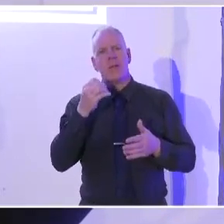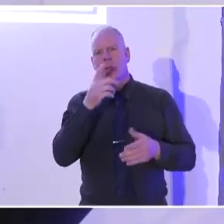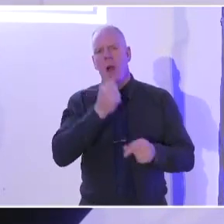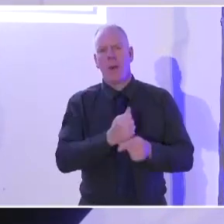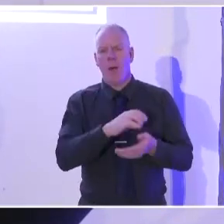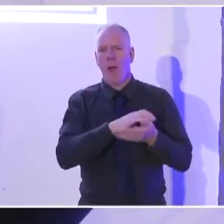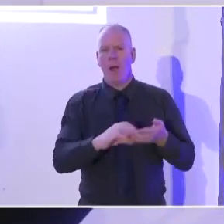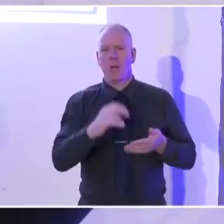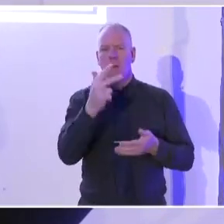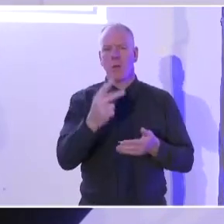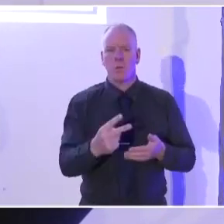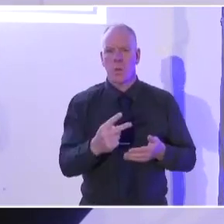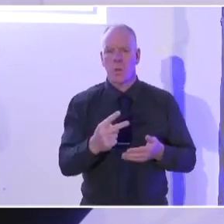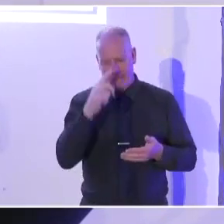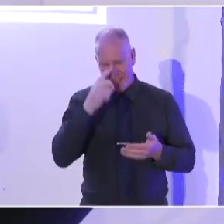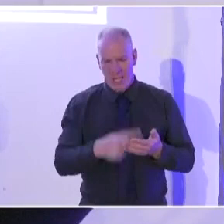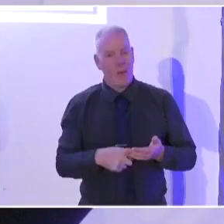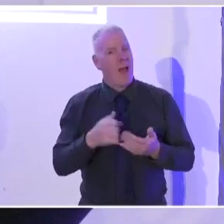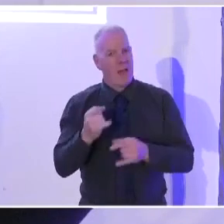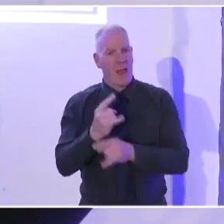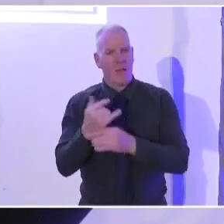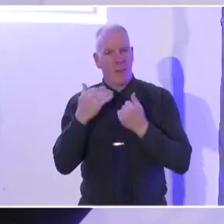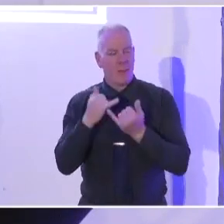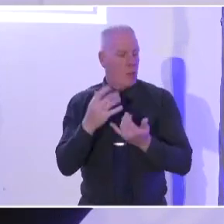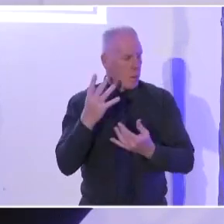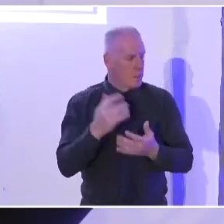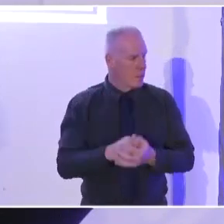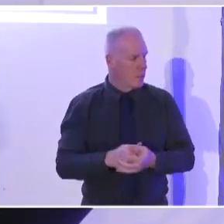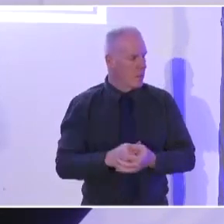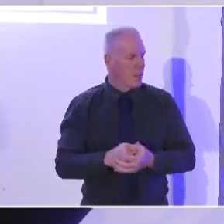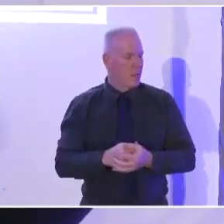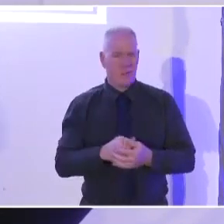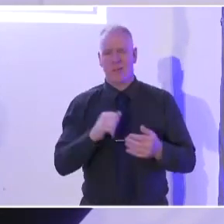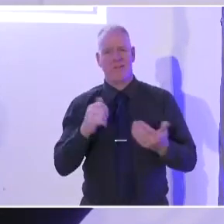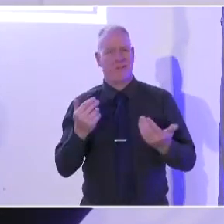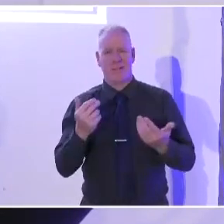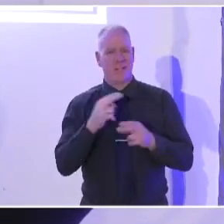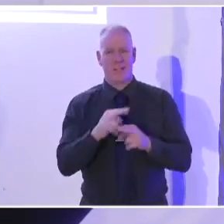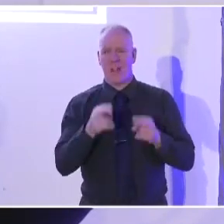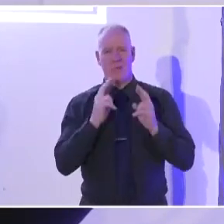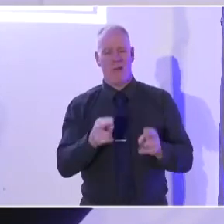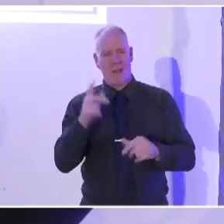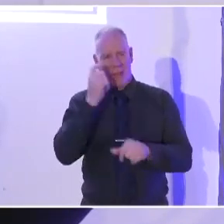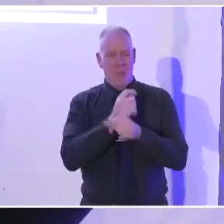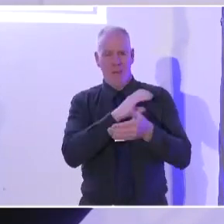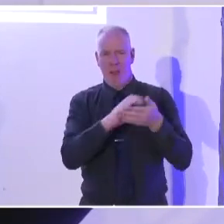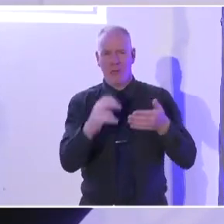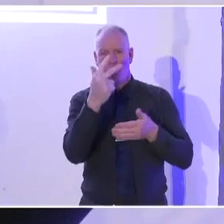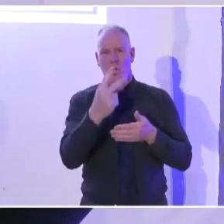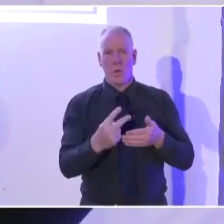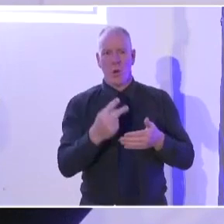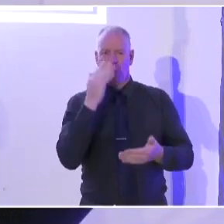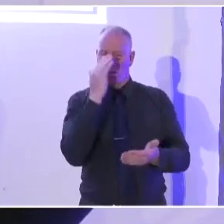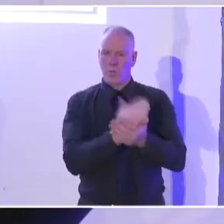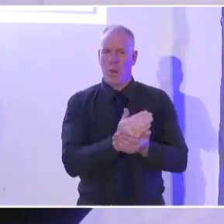is, contains some very helpful statements, such as it would be illogical to think that Article 32, the objective of it was to